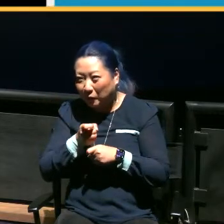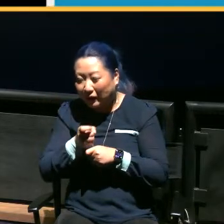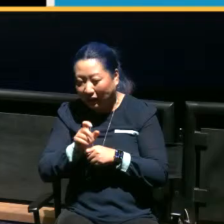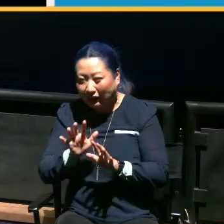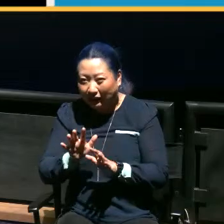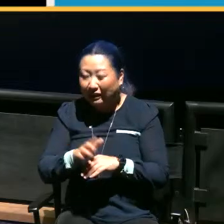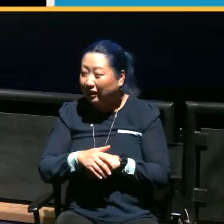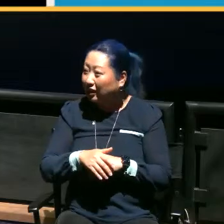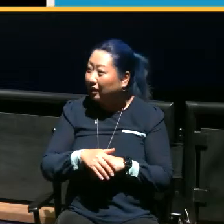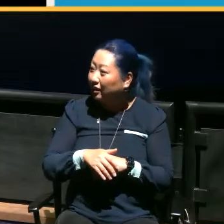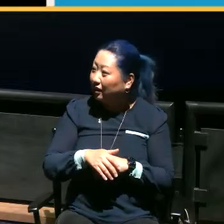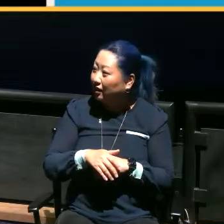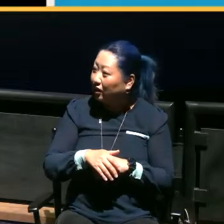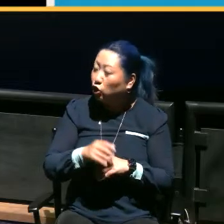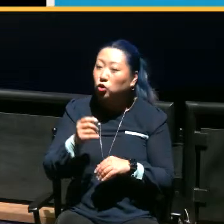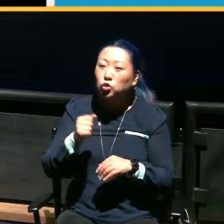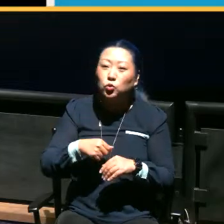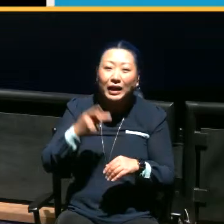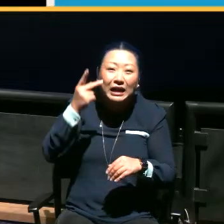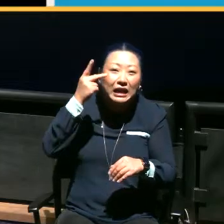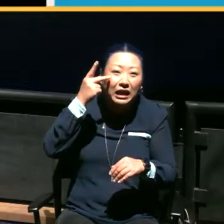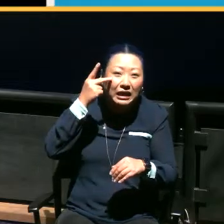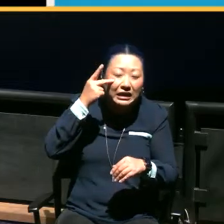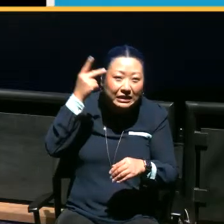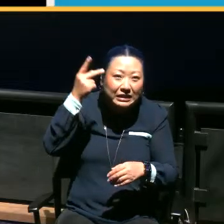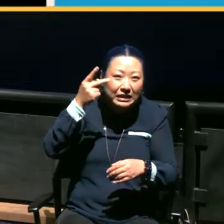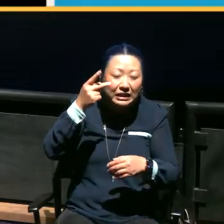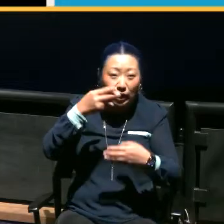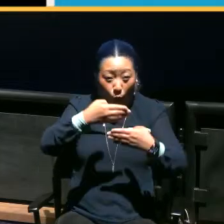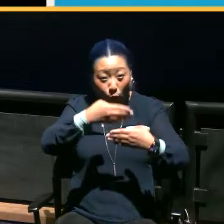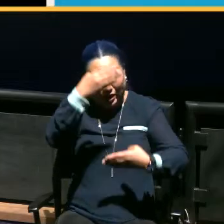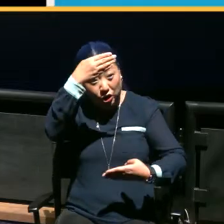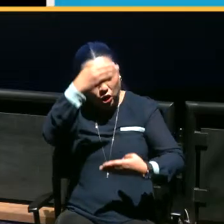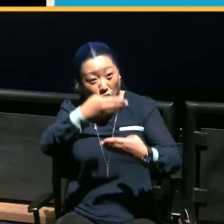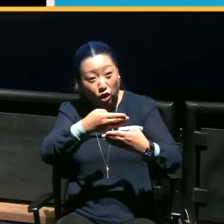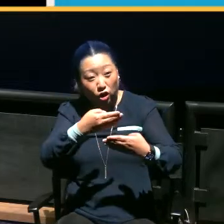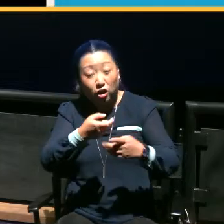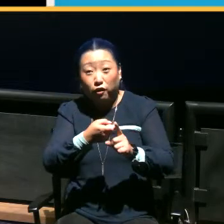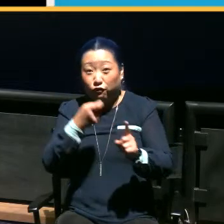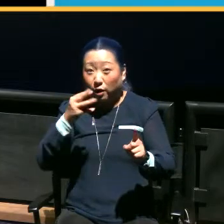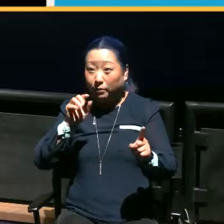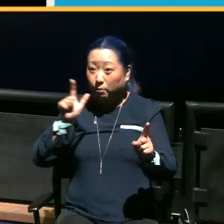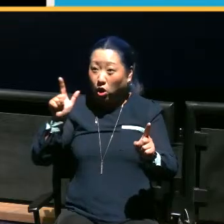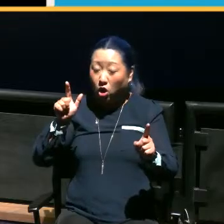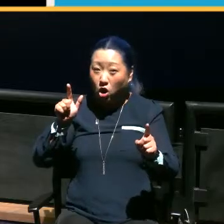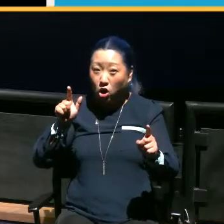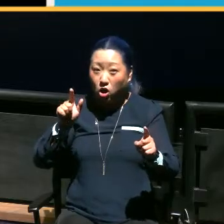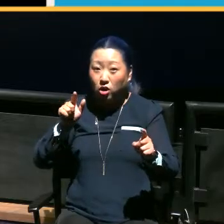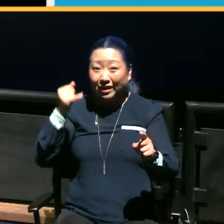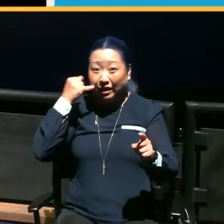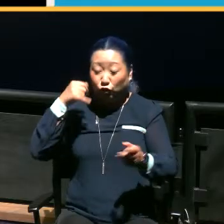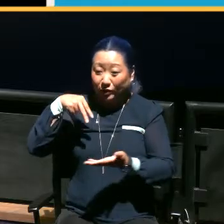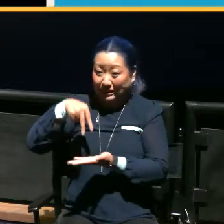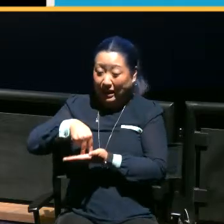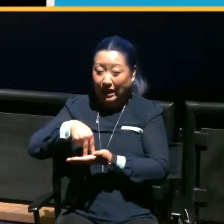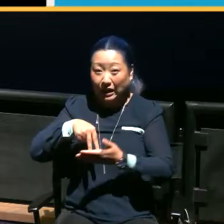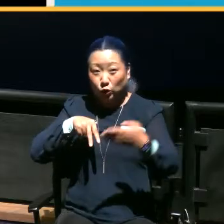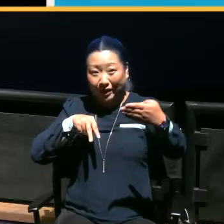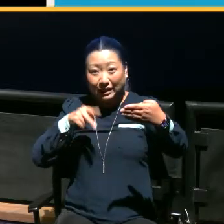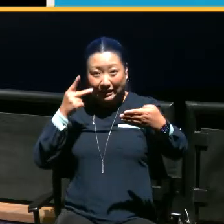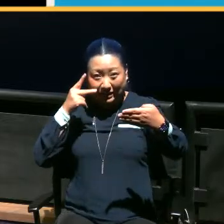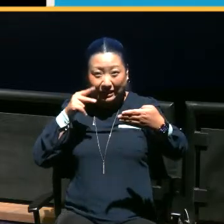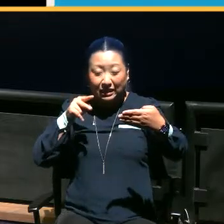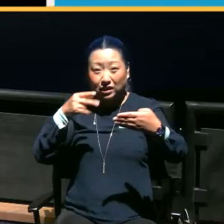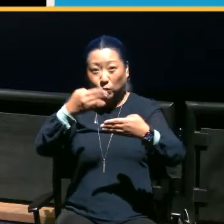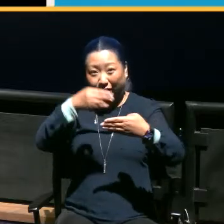so here, so this, you can see it through the window from the mall, all right? So there you go. But this is the mock-up